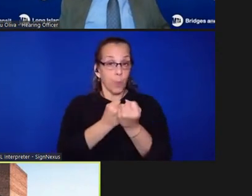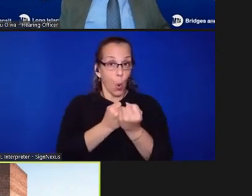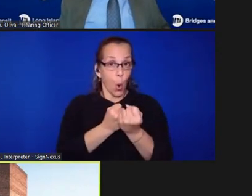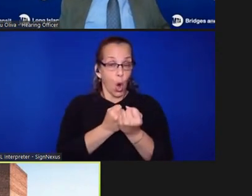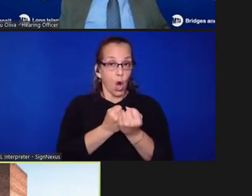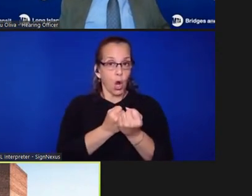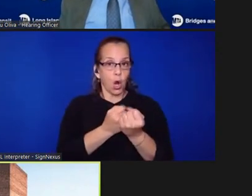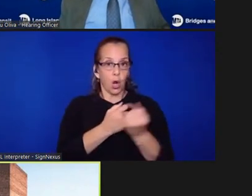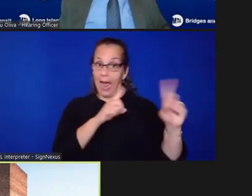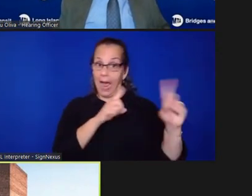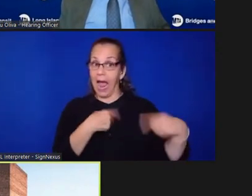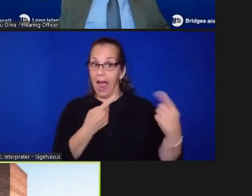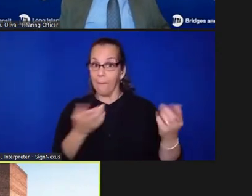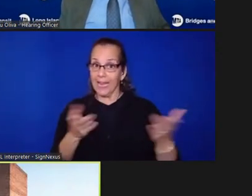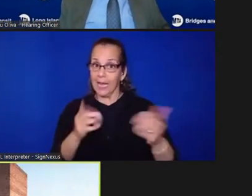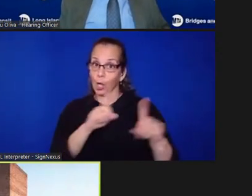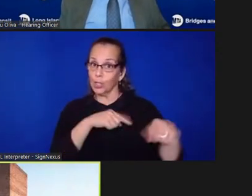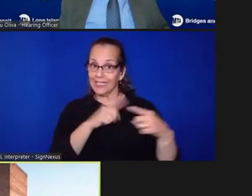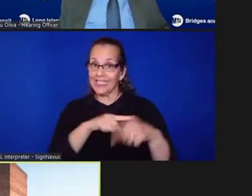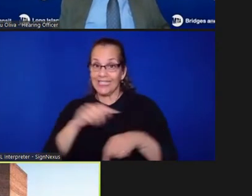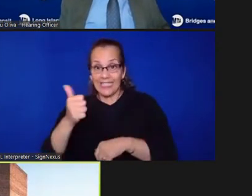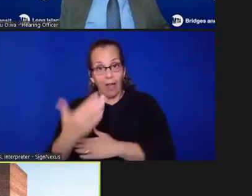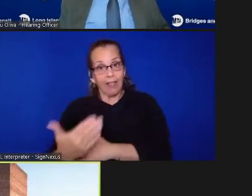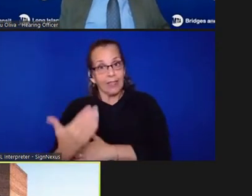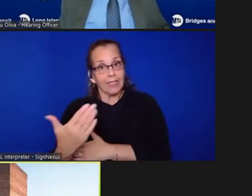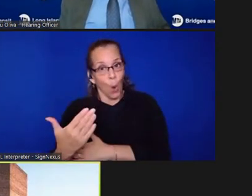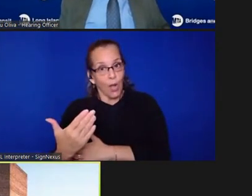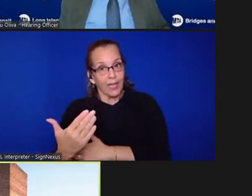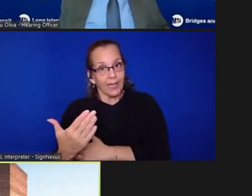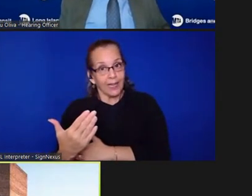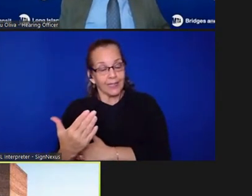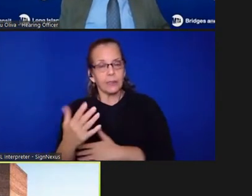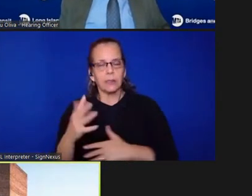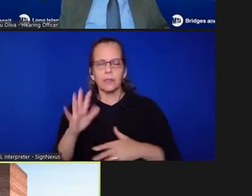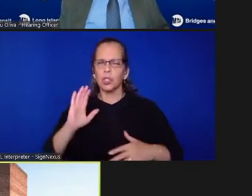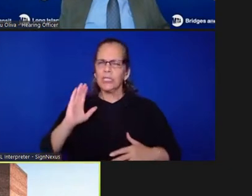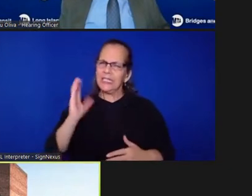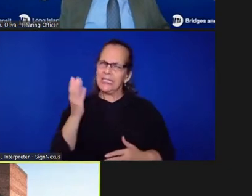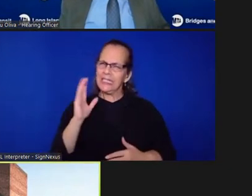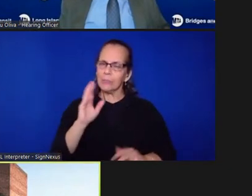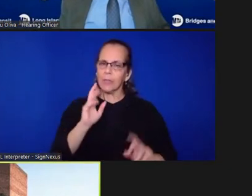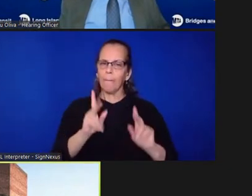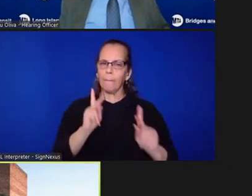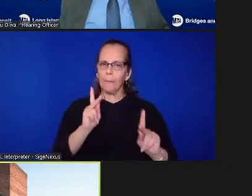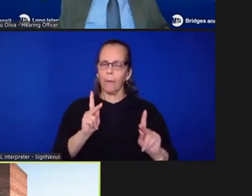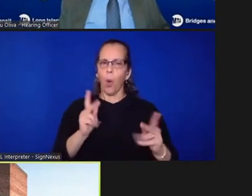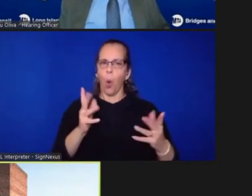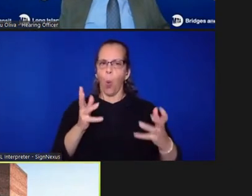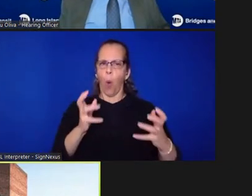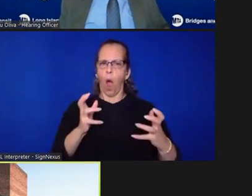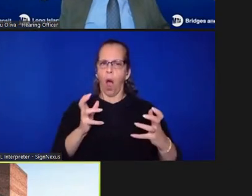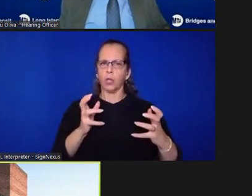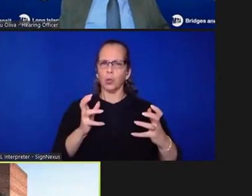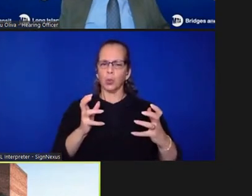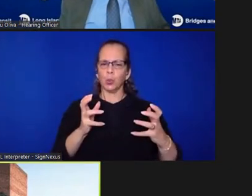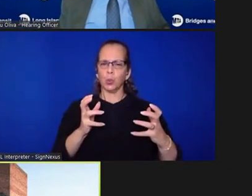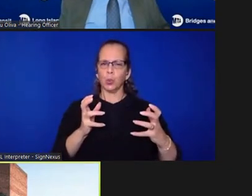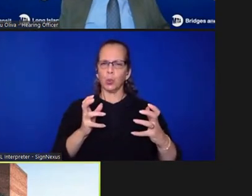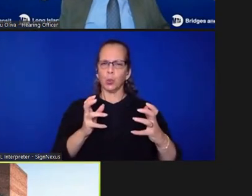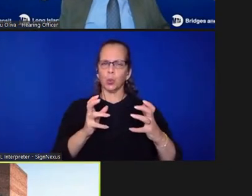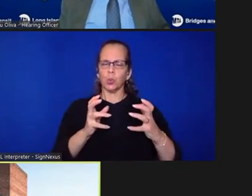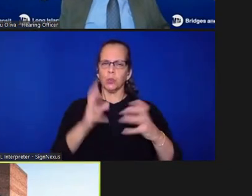since 10 o'clock in the morning just demographically speaking it seems like people do want to create this barrier around around